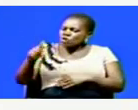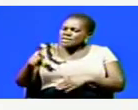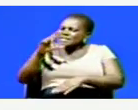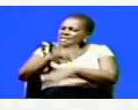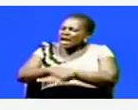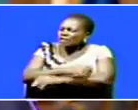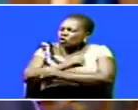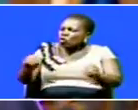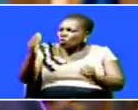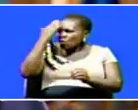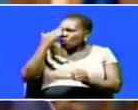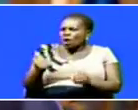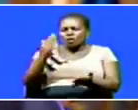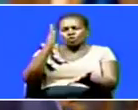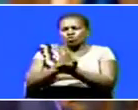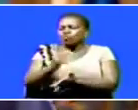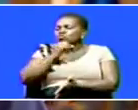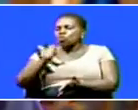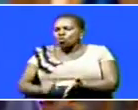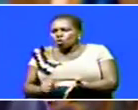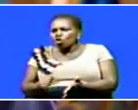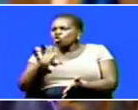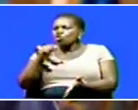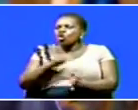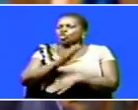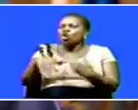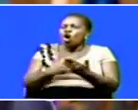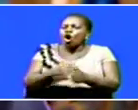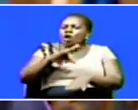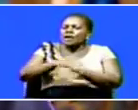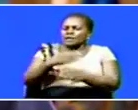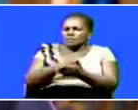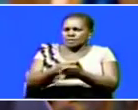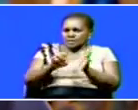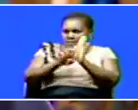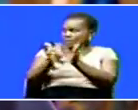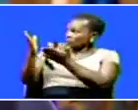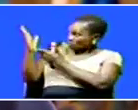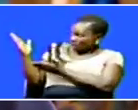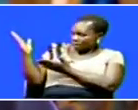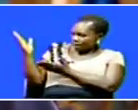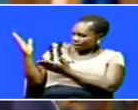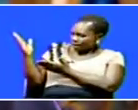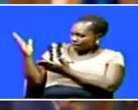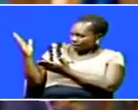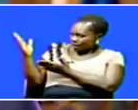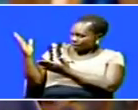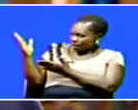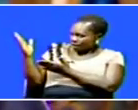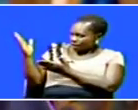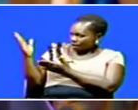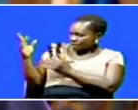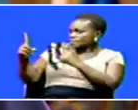the most? Although they are old, not all of them are getting. Like here in the water home for the aged, we only